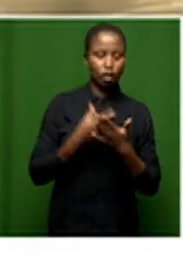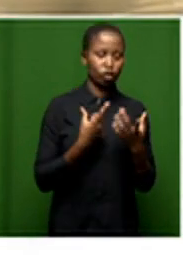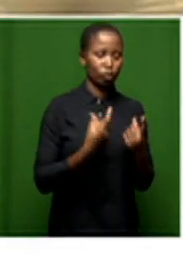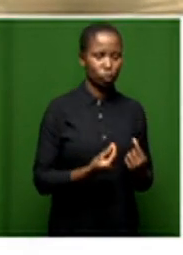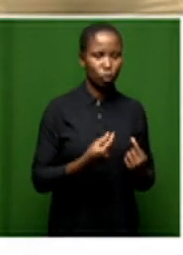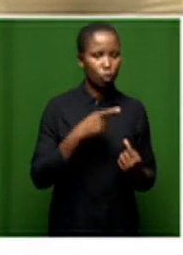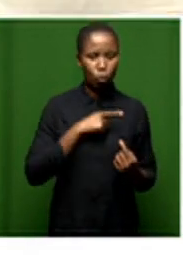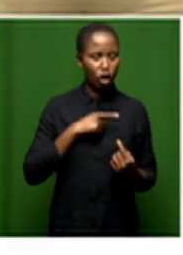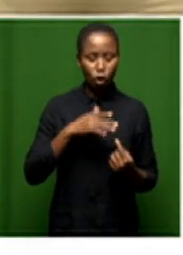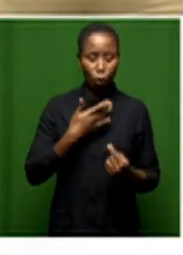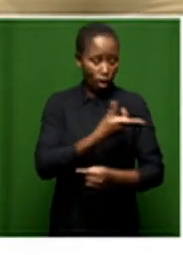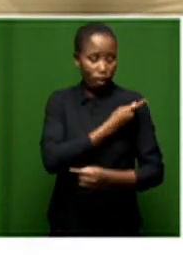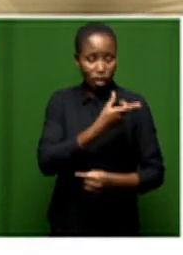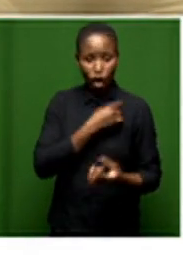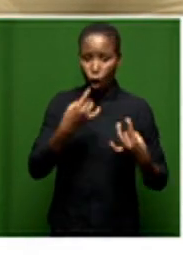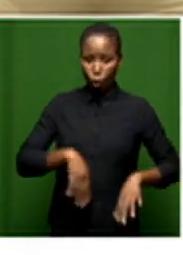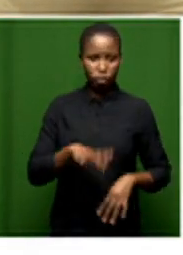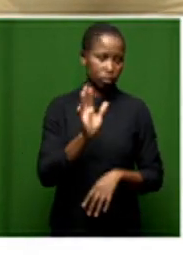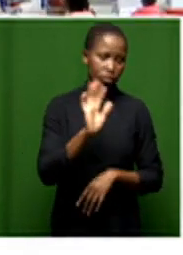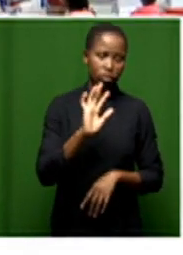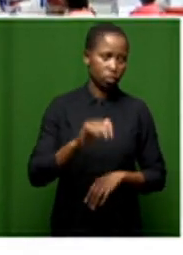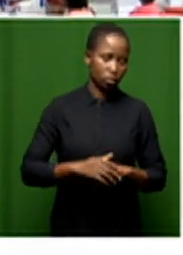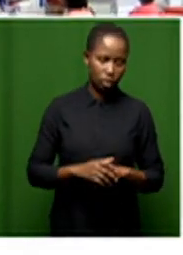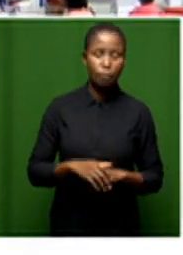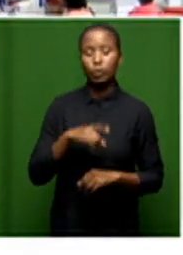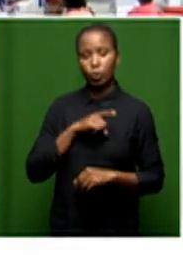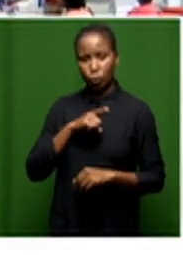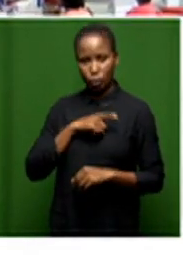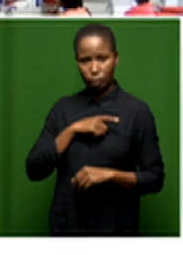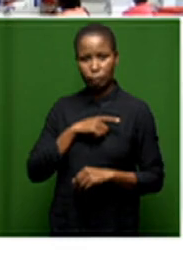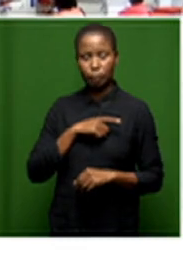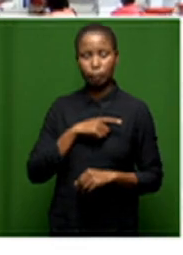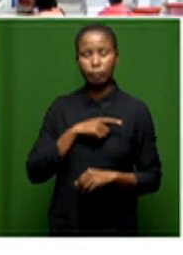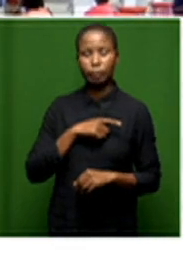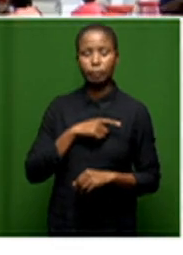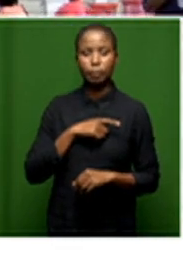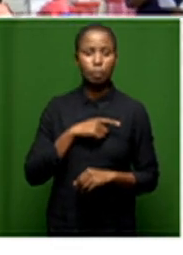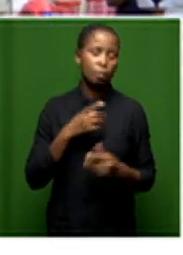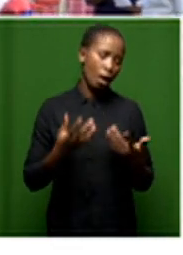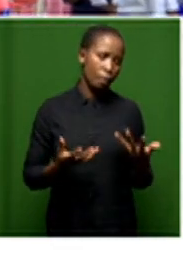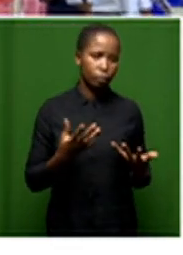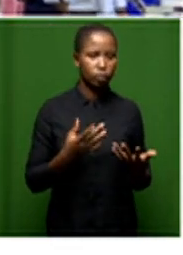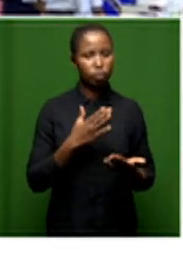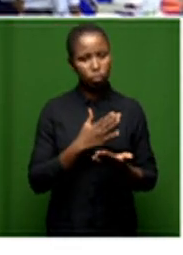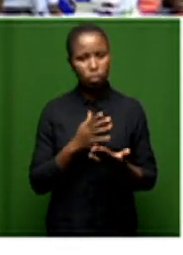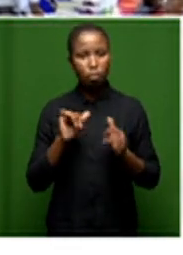no vaccine gets wasted, particularly towards the end of the day when there may be